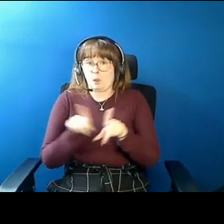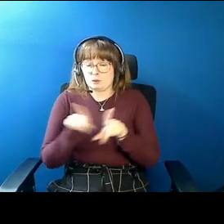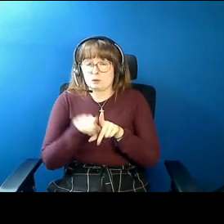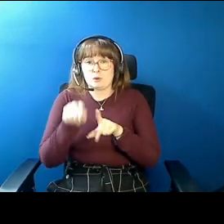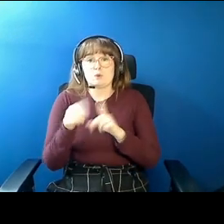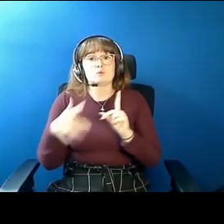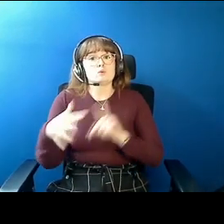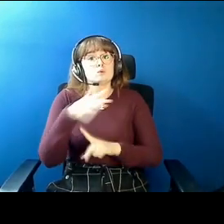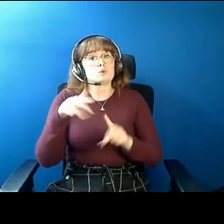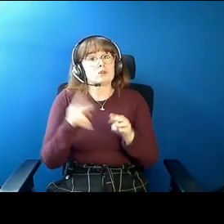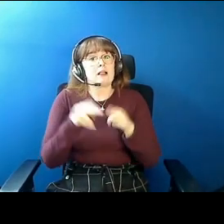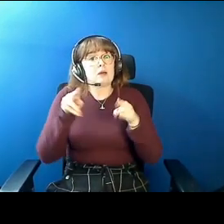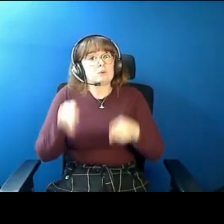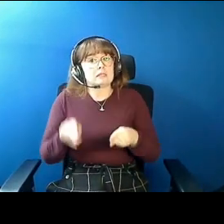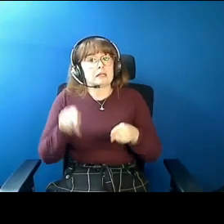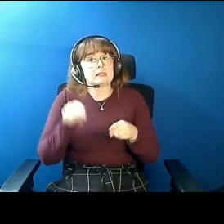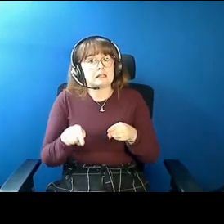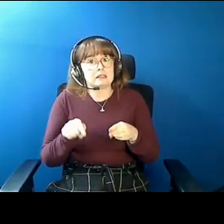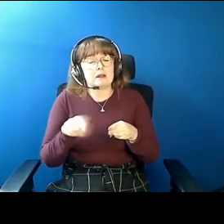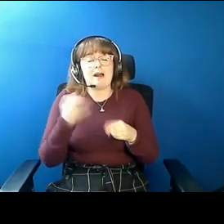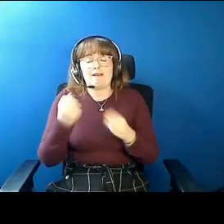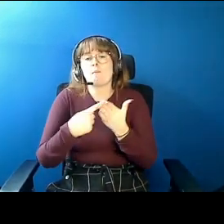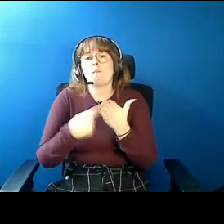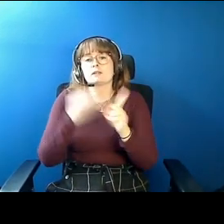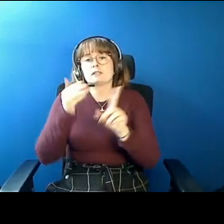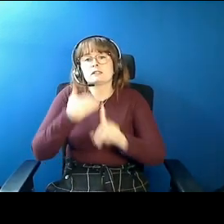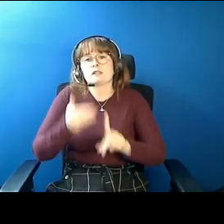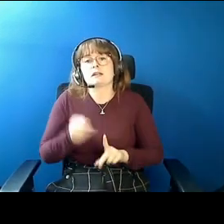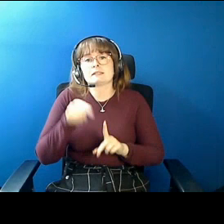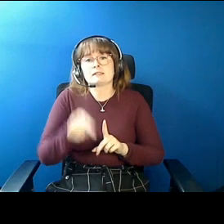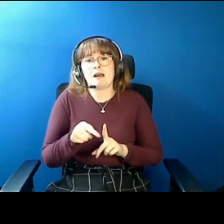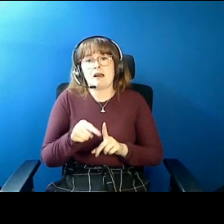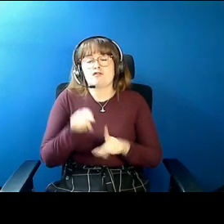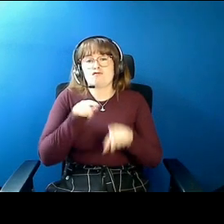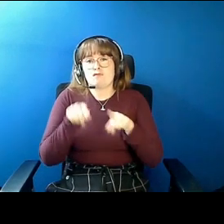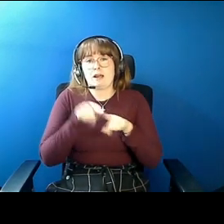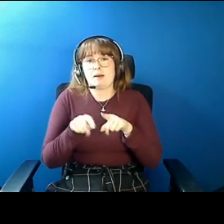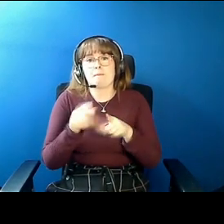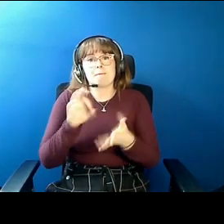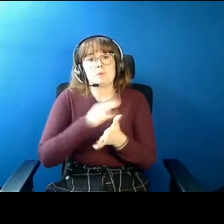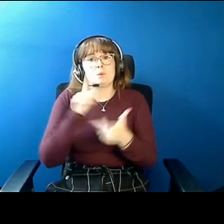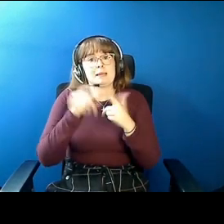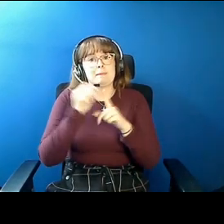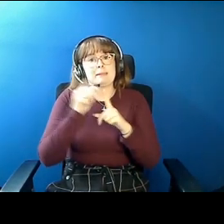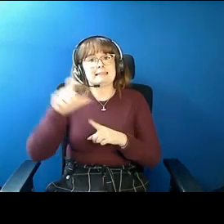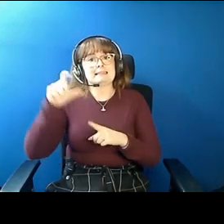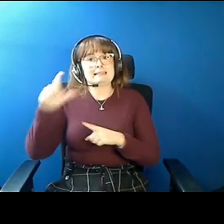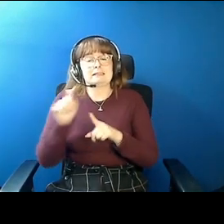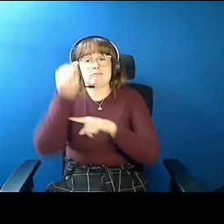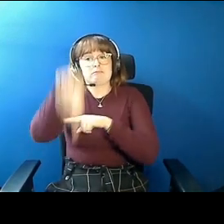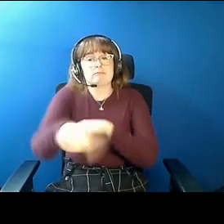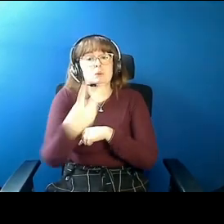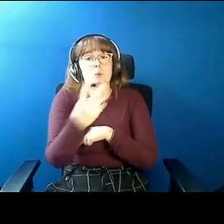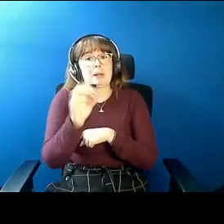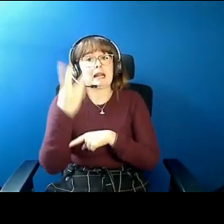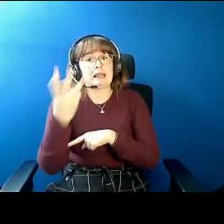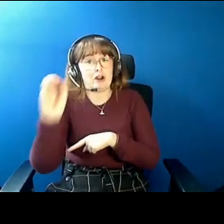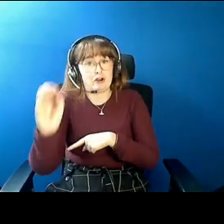housing, there's the policy target of having no housing below EPC C by 2030, and then getting all